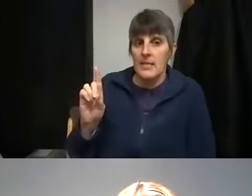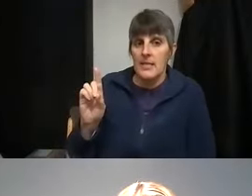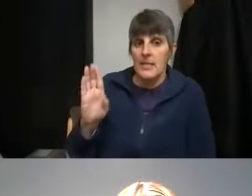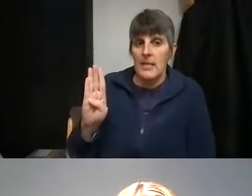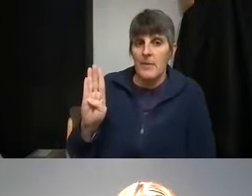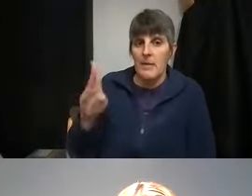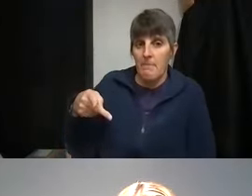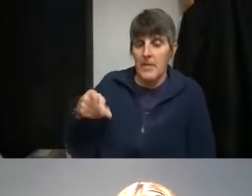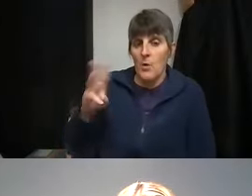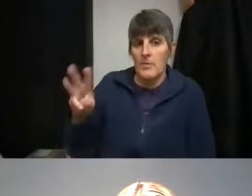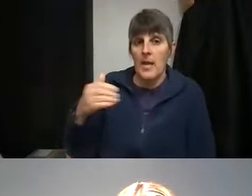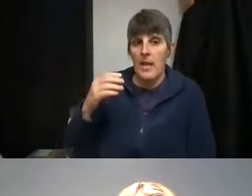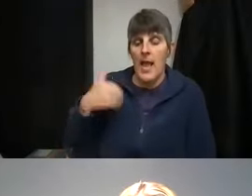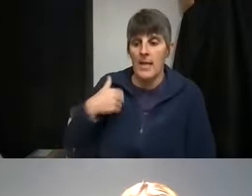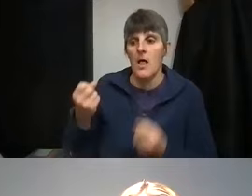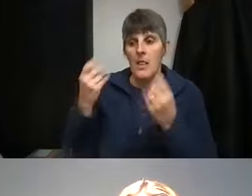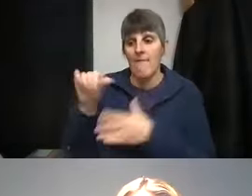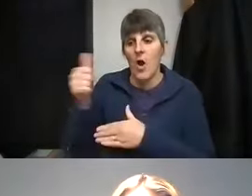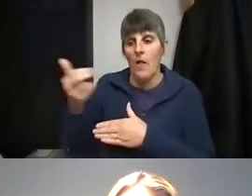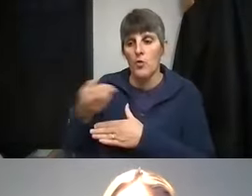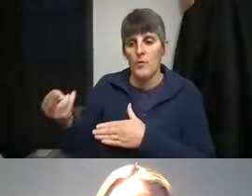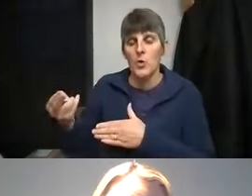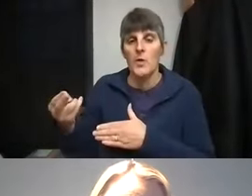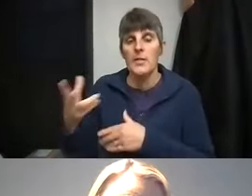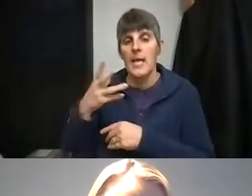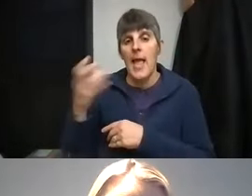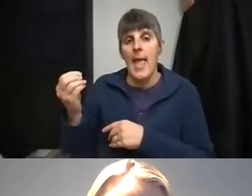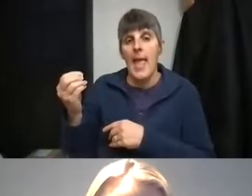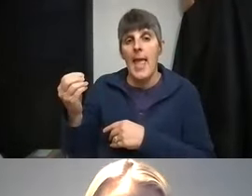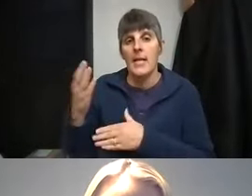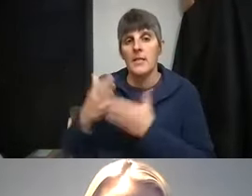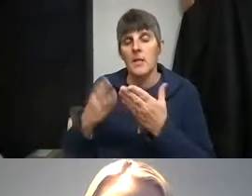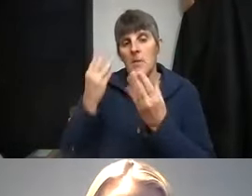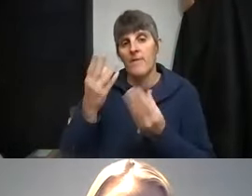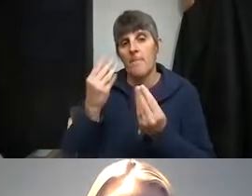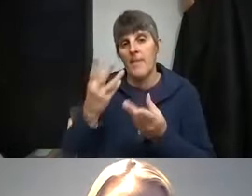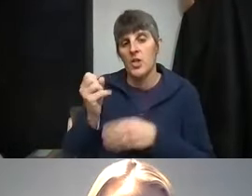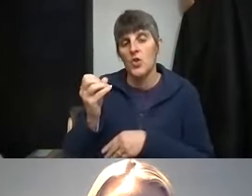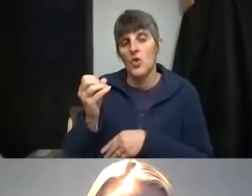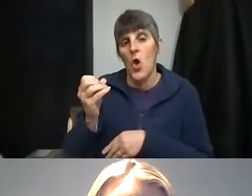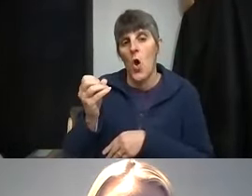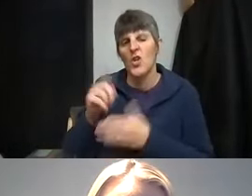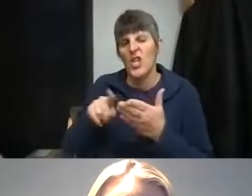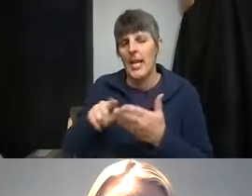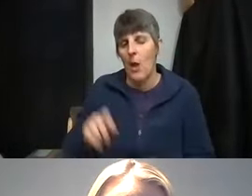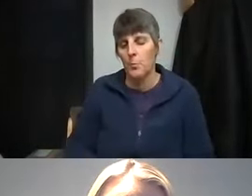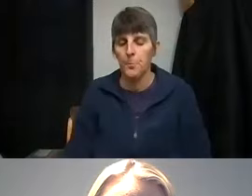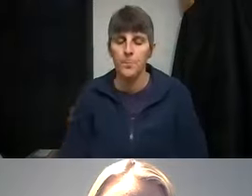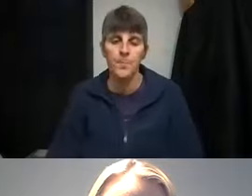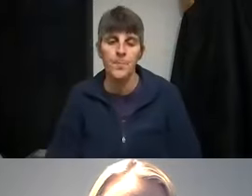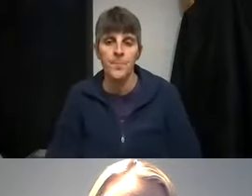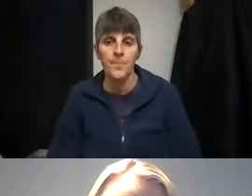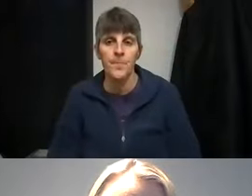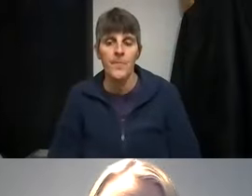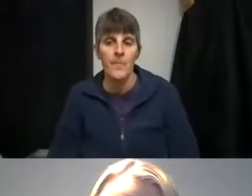DBP website has a lot of other resources and information. So check it out.